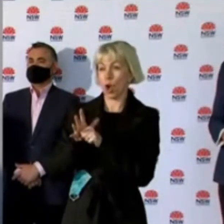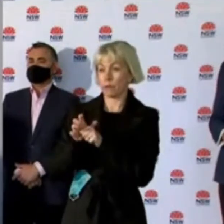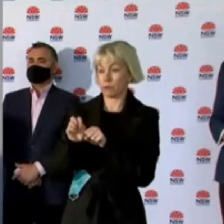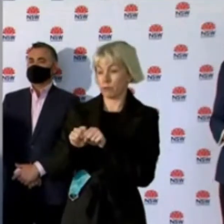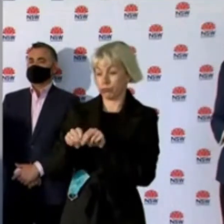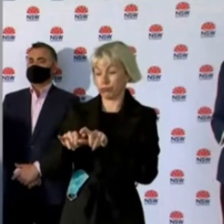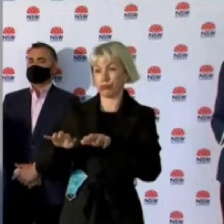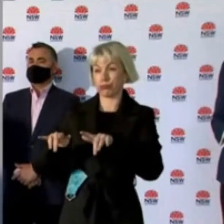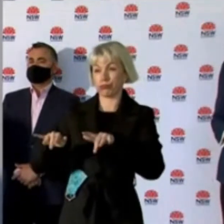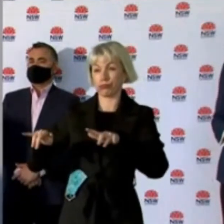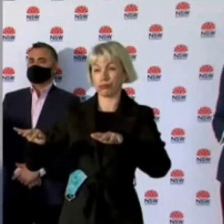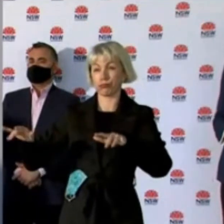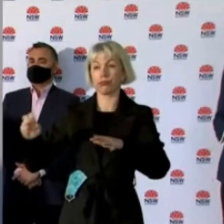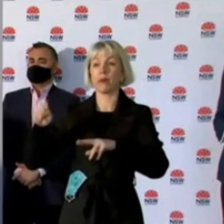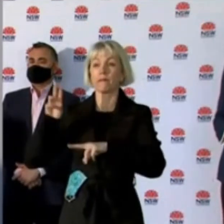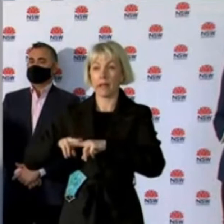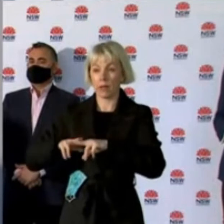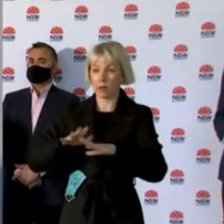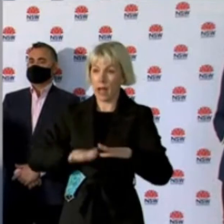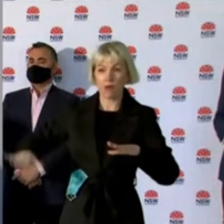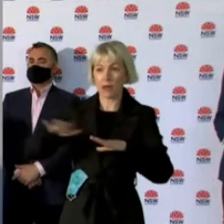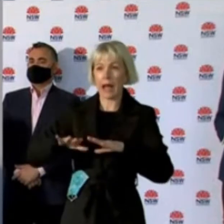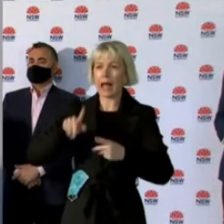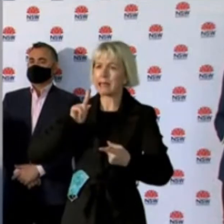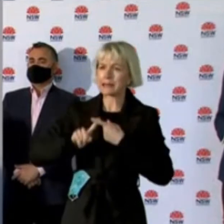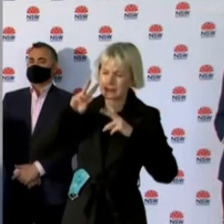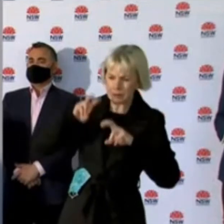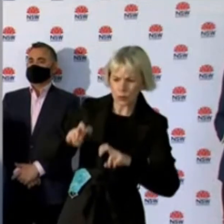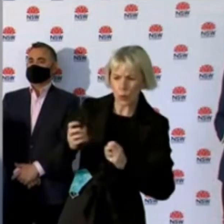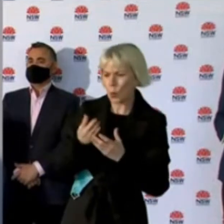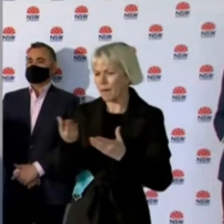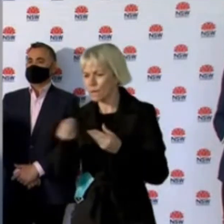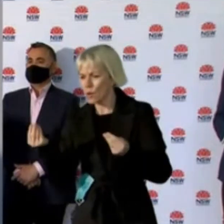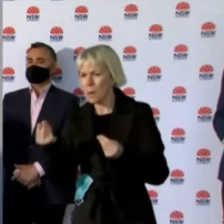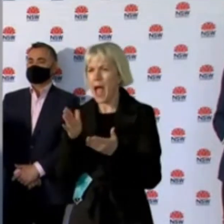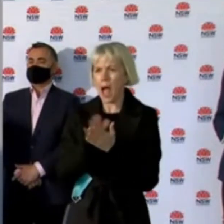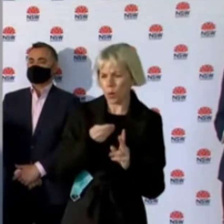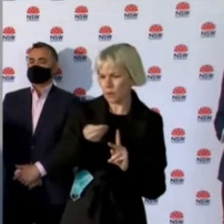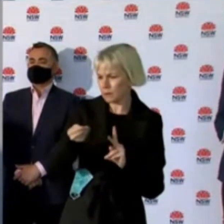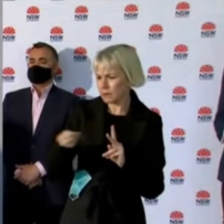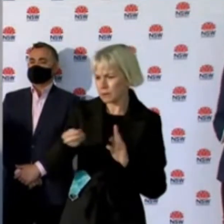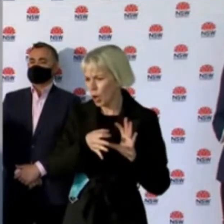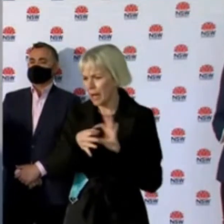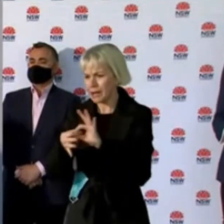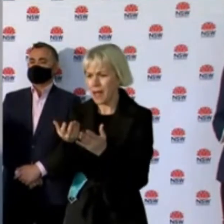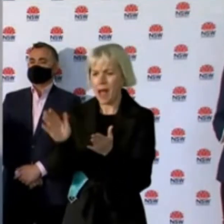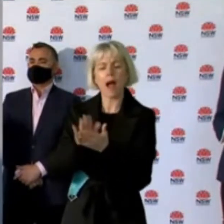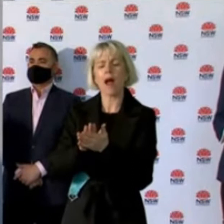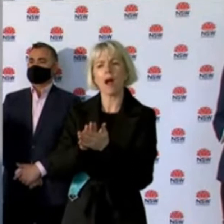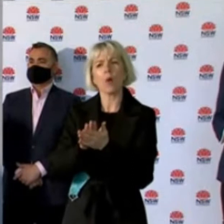have unlinked cases, and we know, unfortunately, that local government area still has around 70% of all cases,